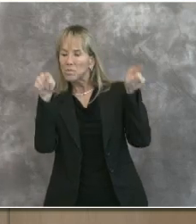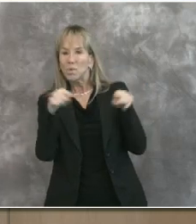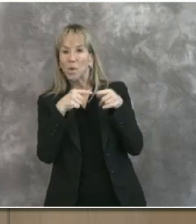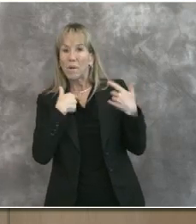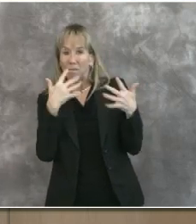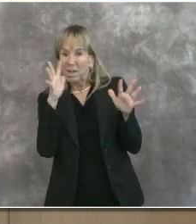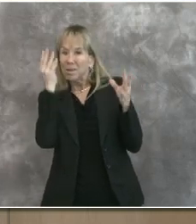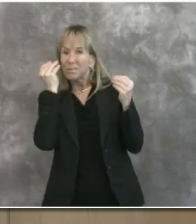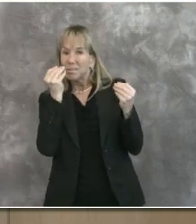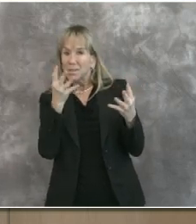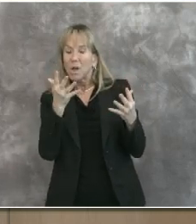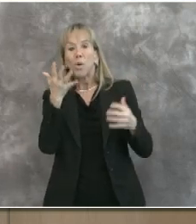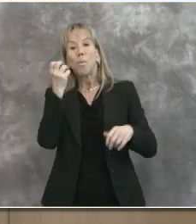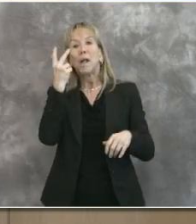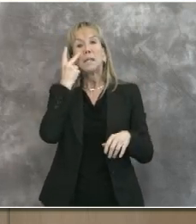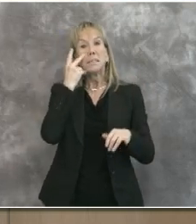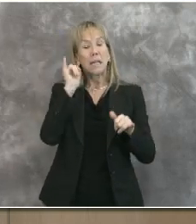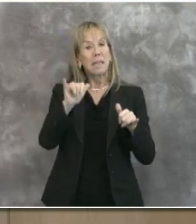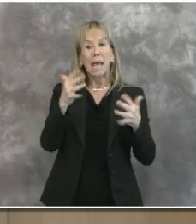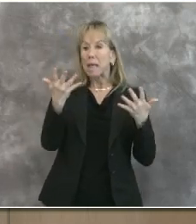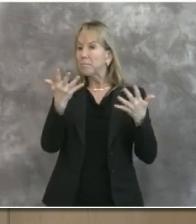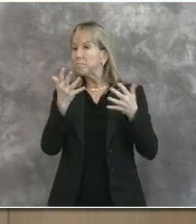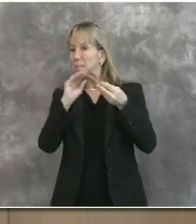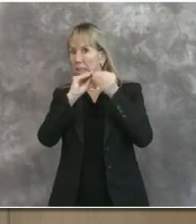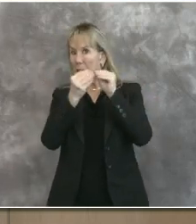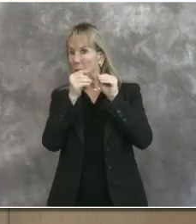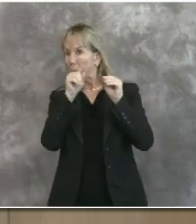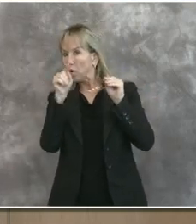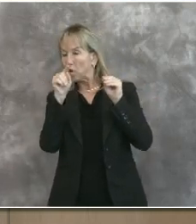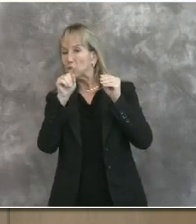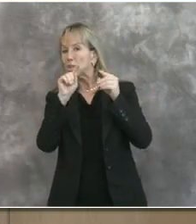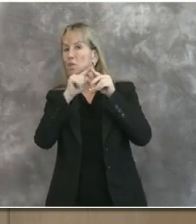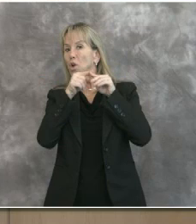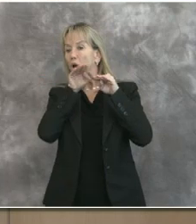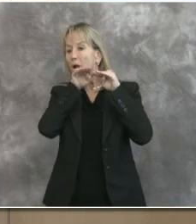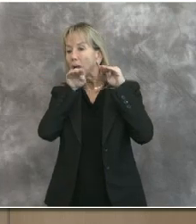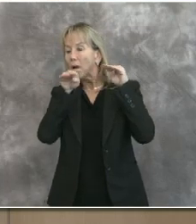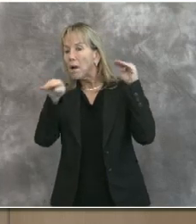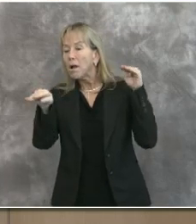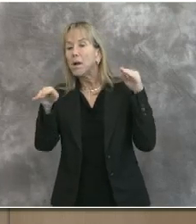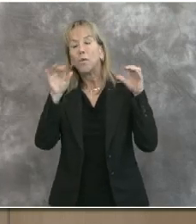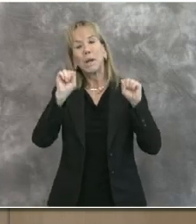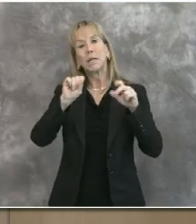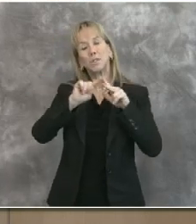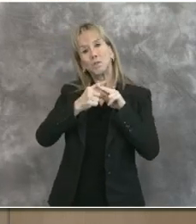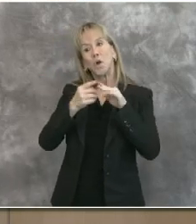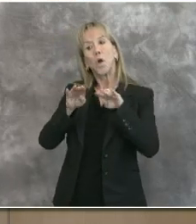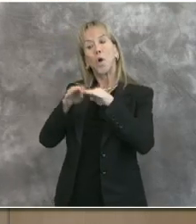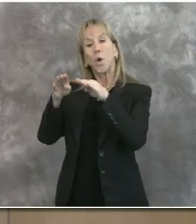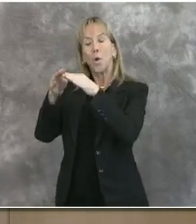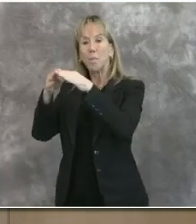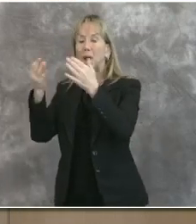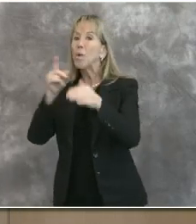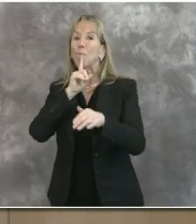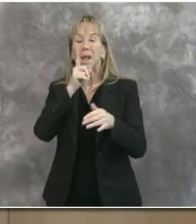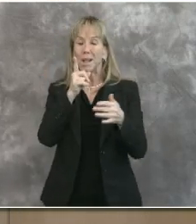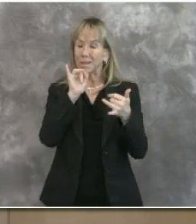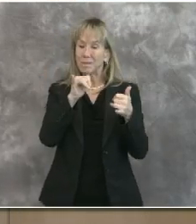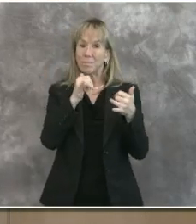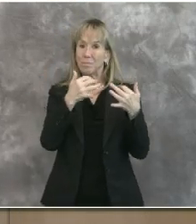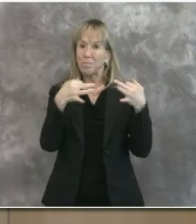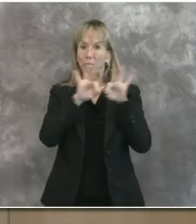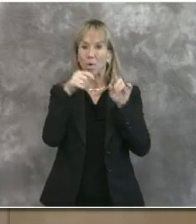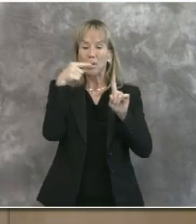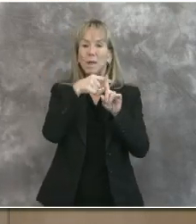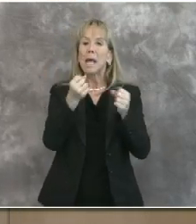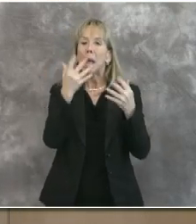to unlock or move us forward into a potential easing, primarily those of rates of hospitalizations and percentage of positive